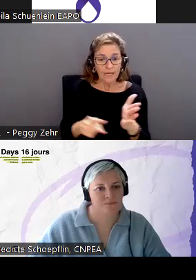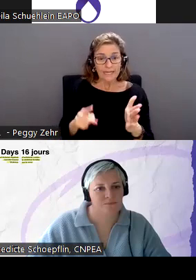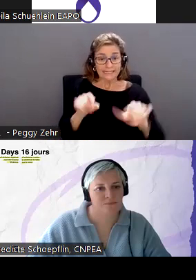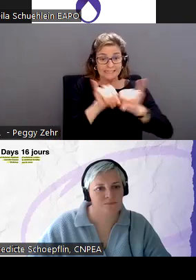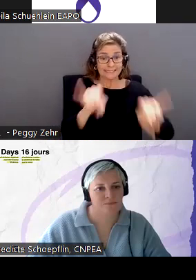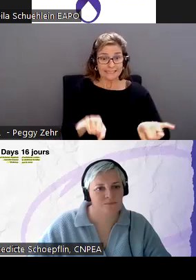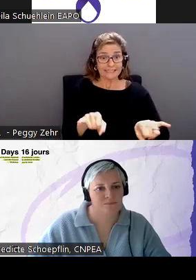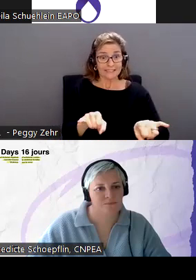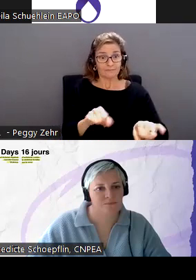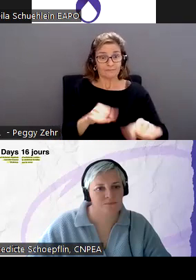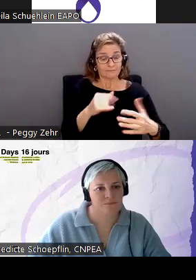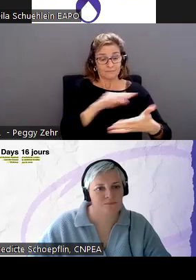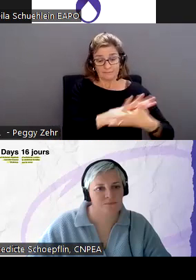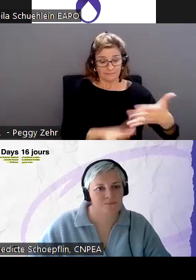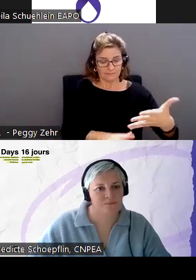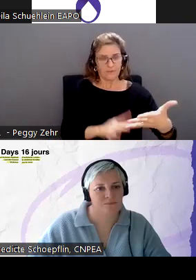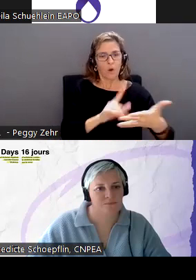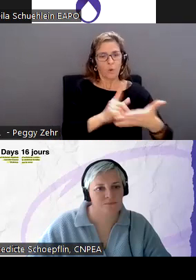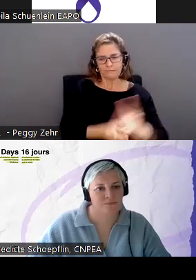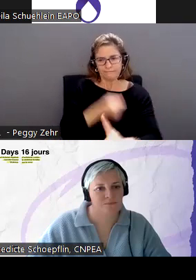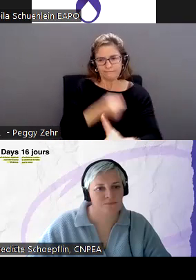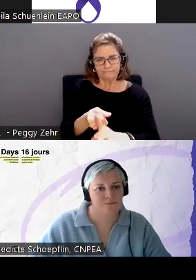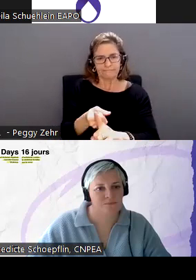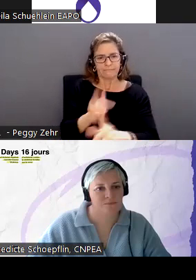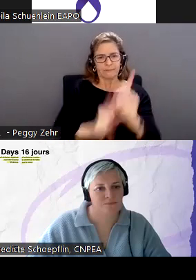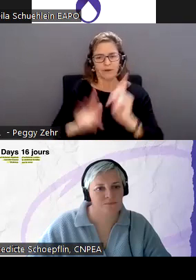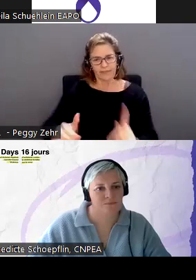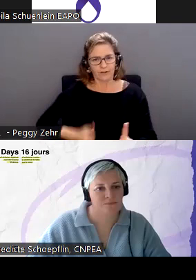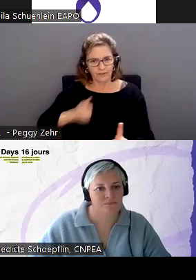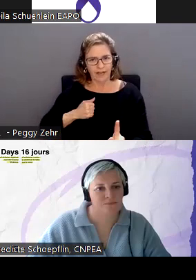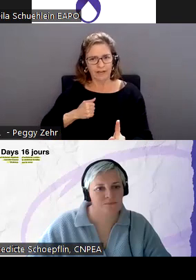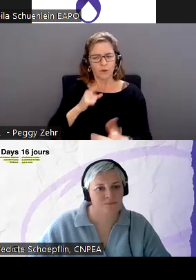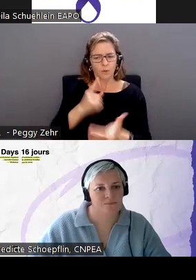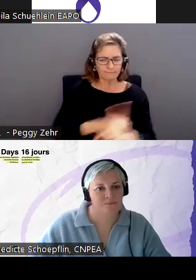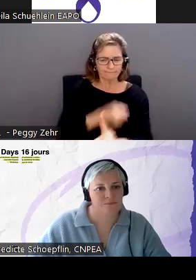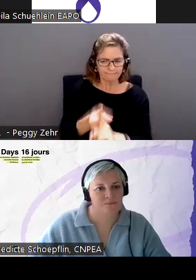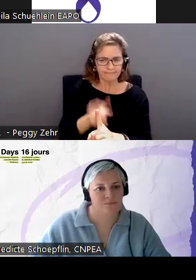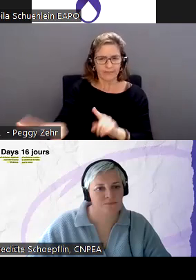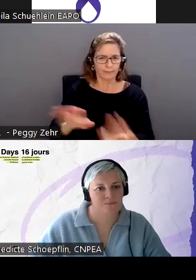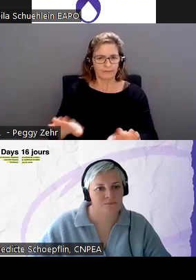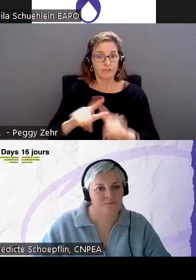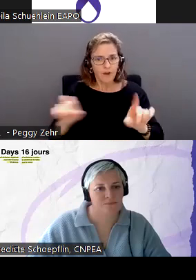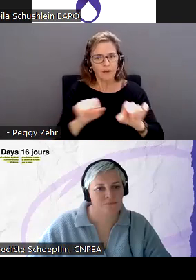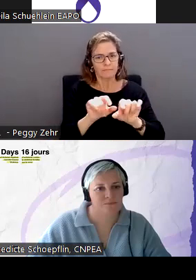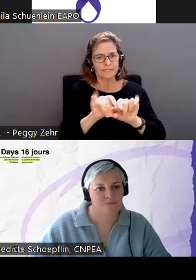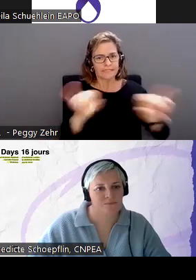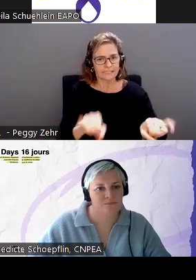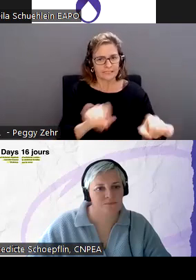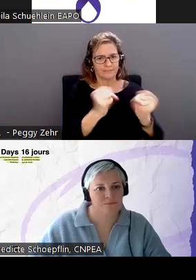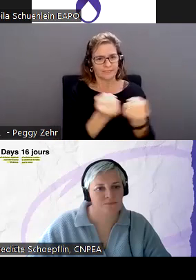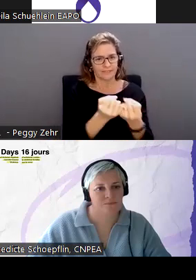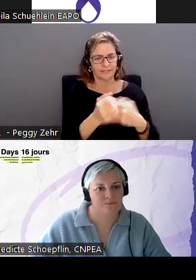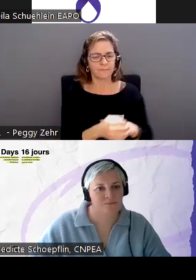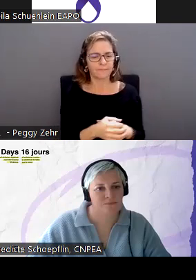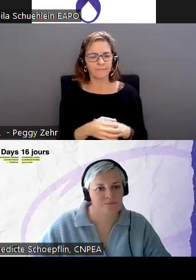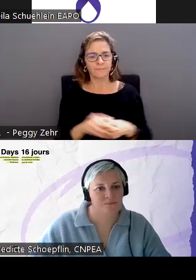impact on people's lives and their behaviors. The second one is about creating safe environments. So cultural safety is a way of